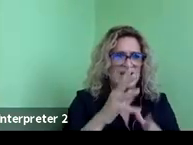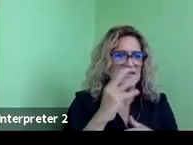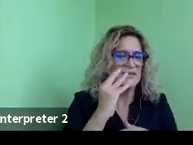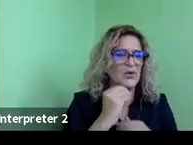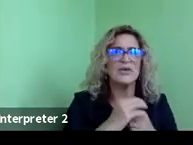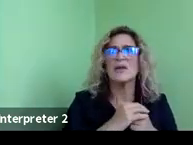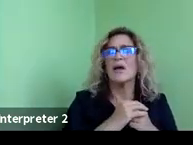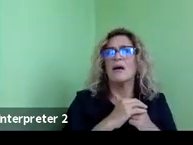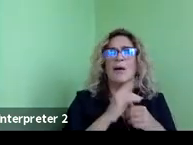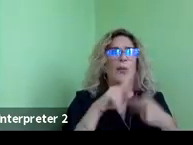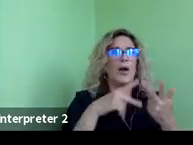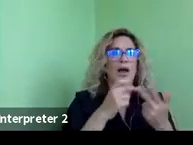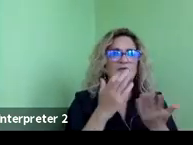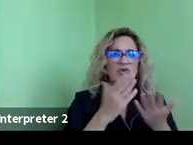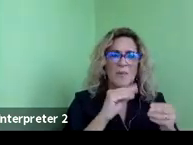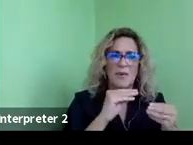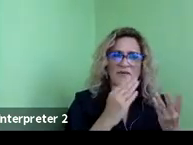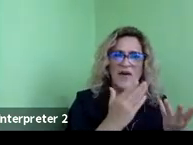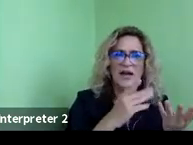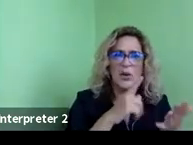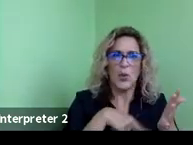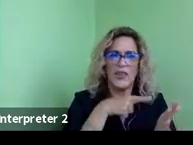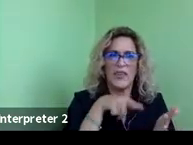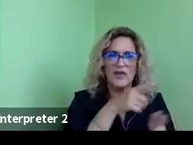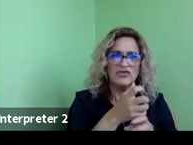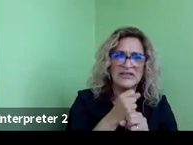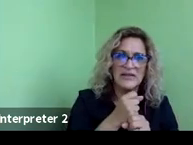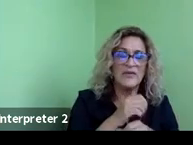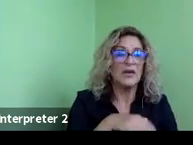received. And this is even just whether or